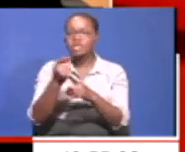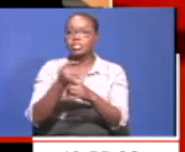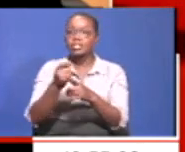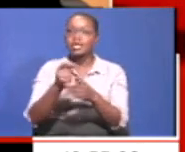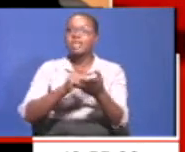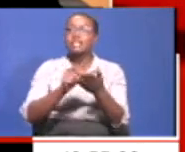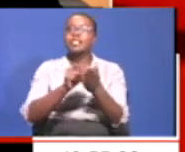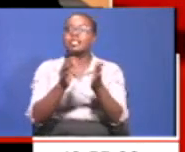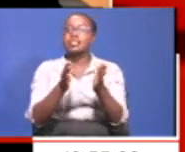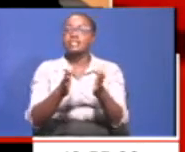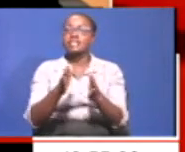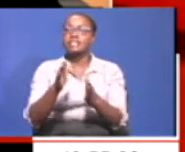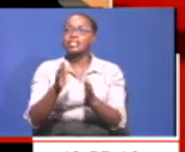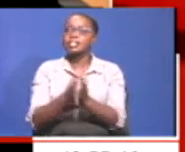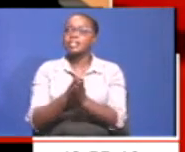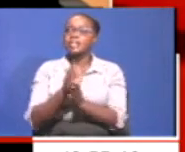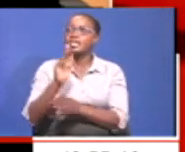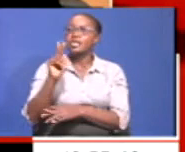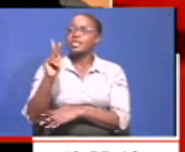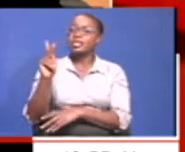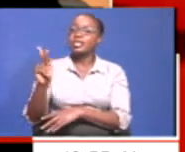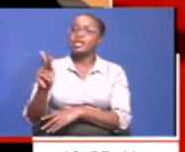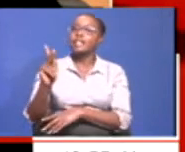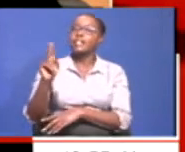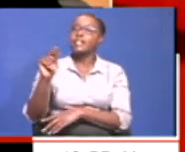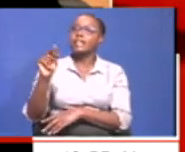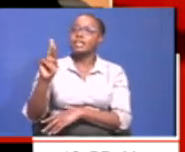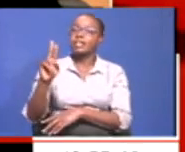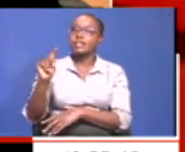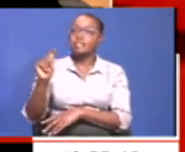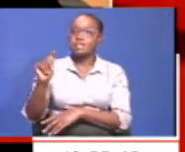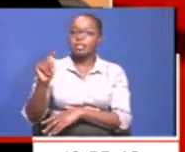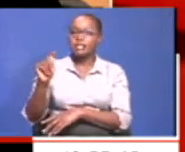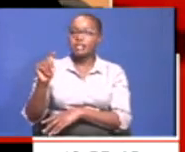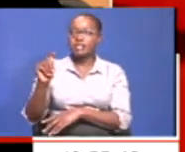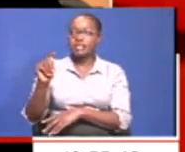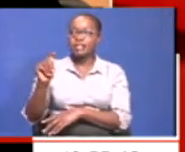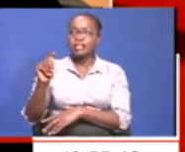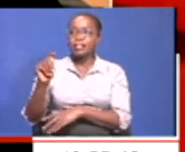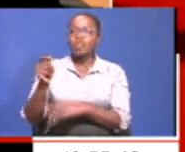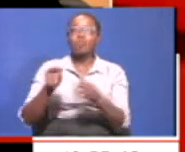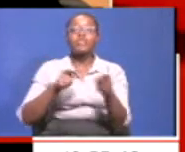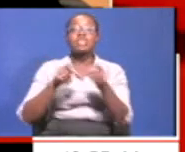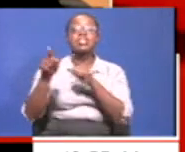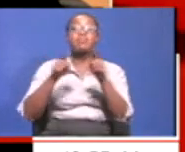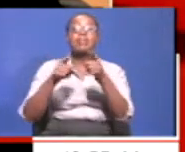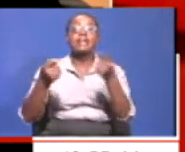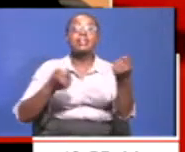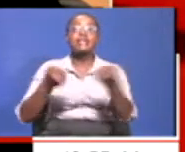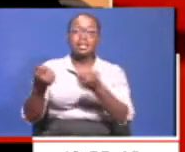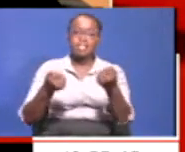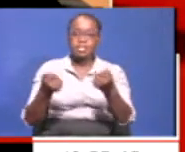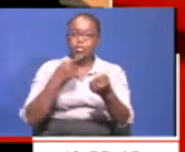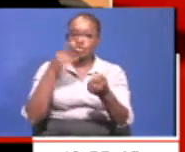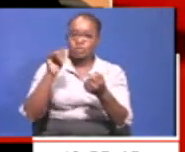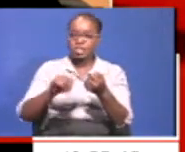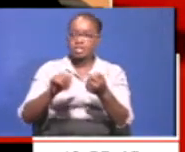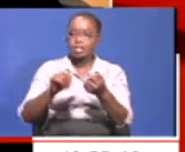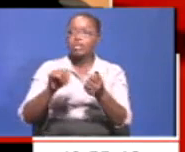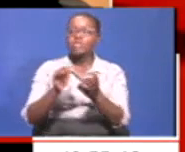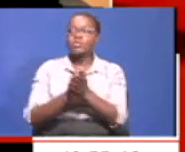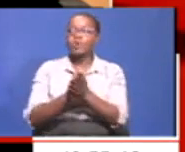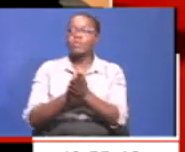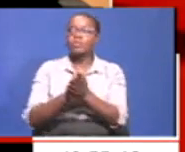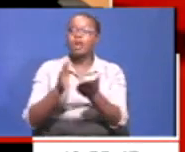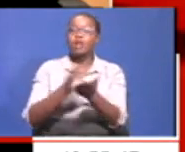the KNRC division of the WRC Safari Rally so that you could eventually have the accreditation going